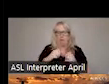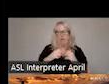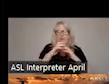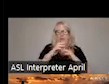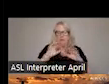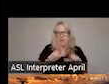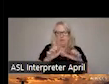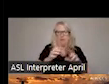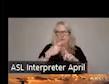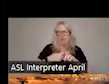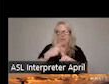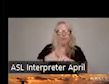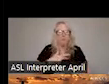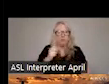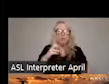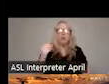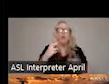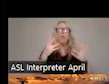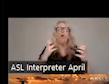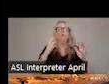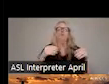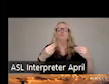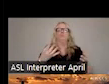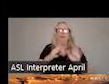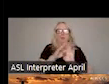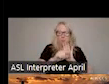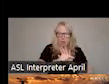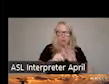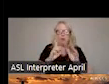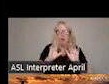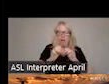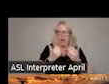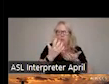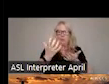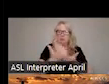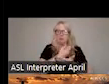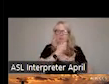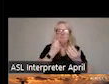few months. And so just wanted to provide some background on how we leveraged our